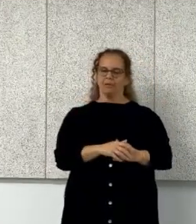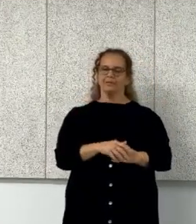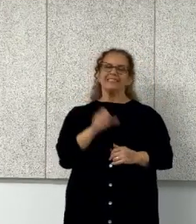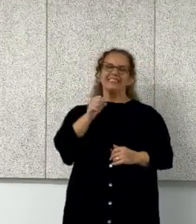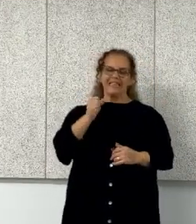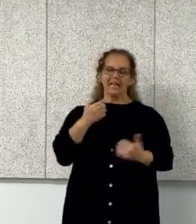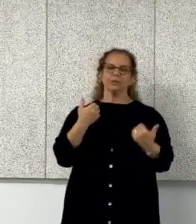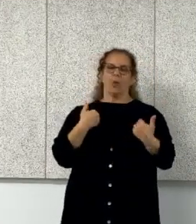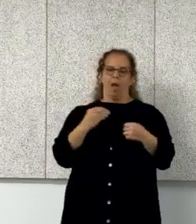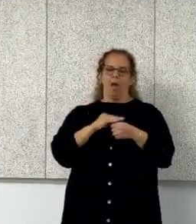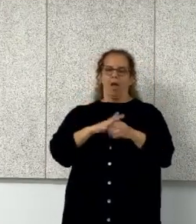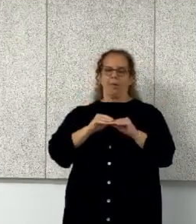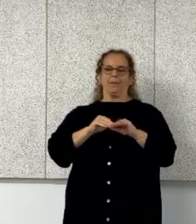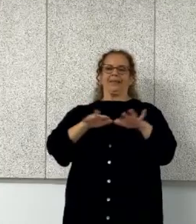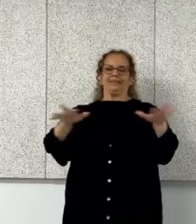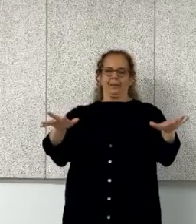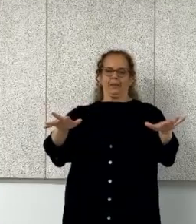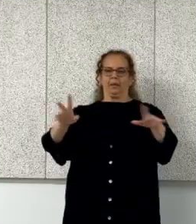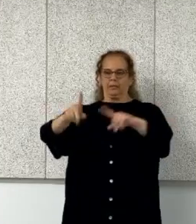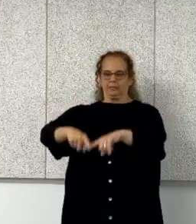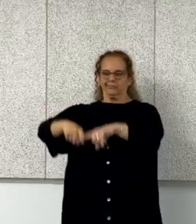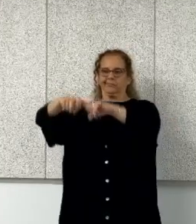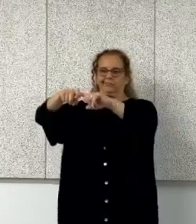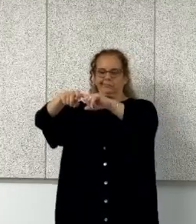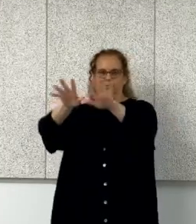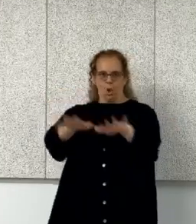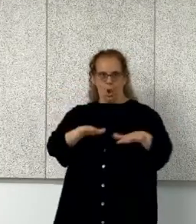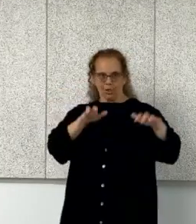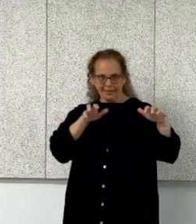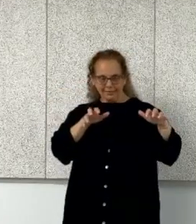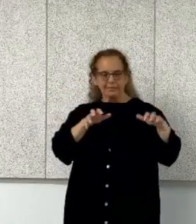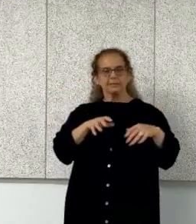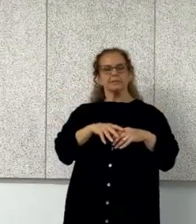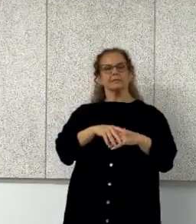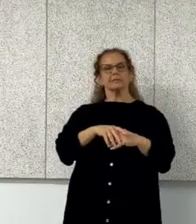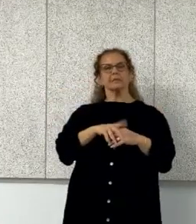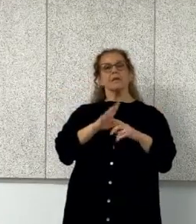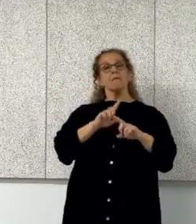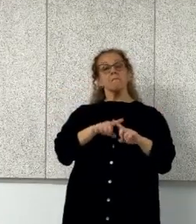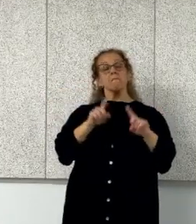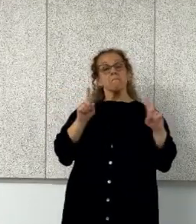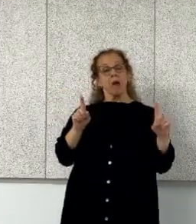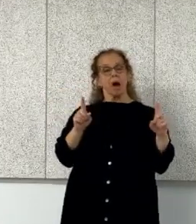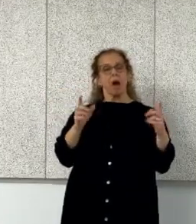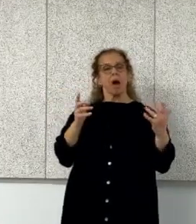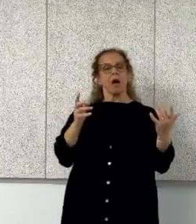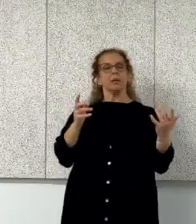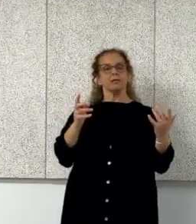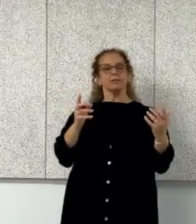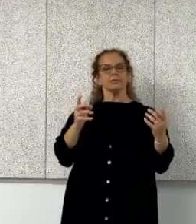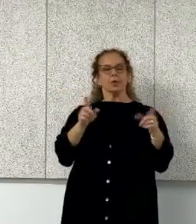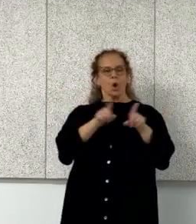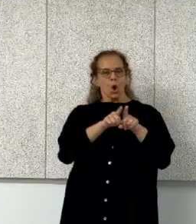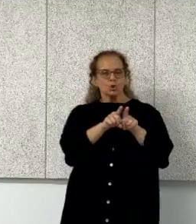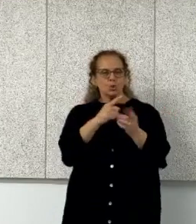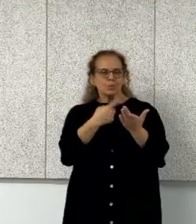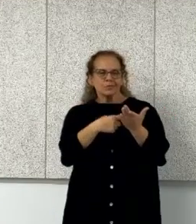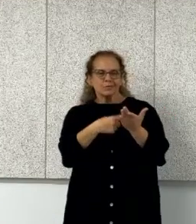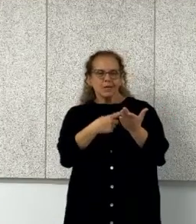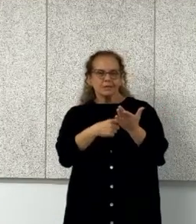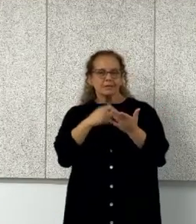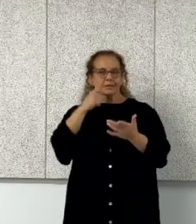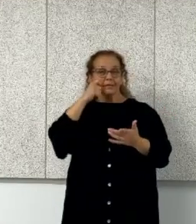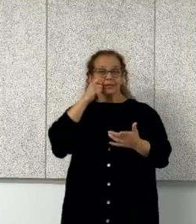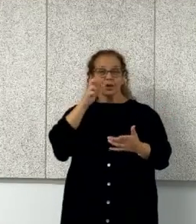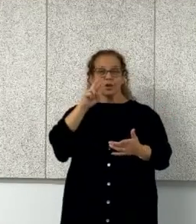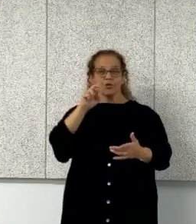that stopped us from having public audiences and moving forward, nested within a conversation about racial reckoning, nested within a sea